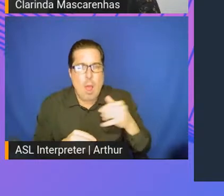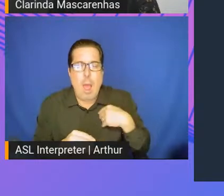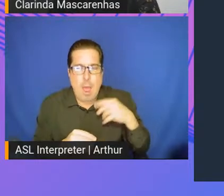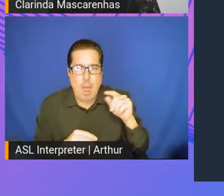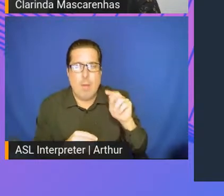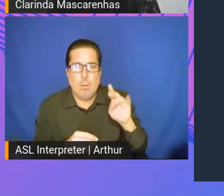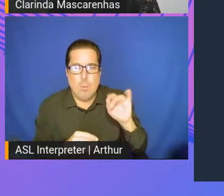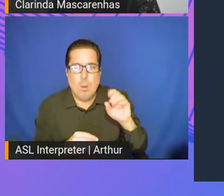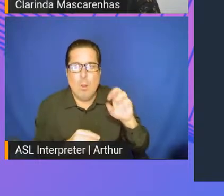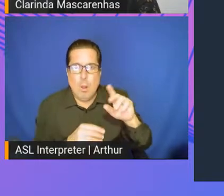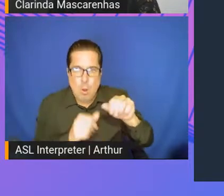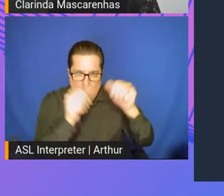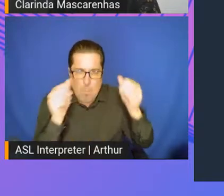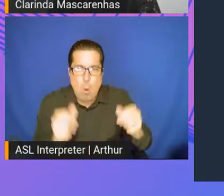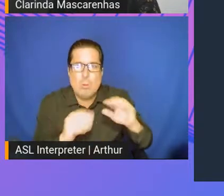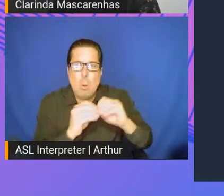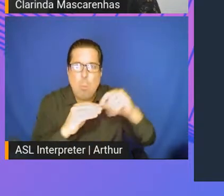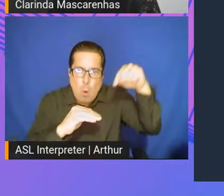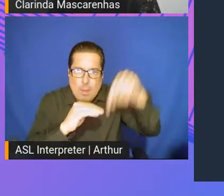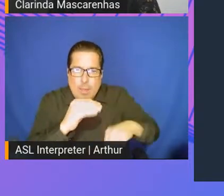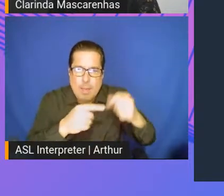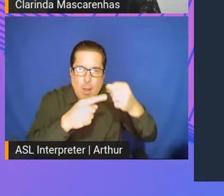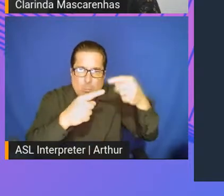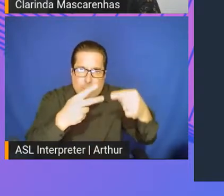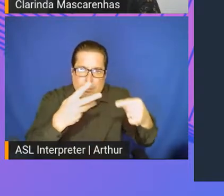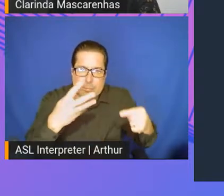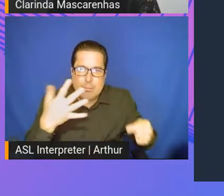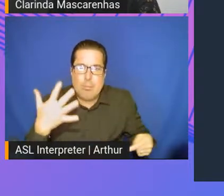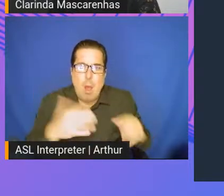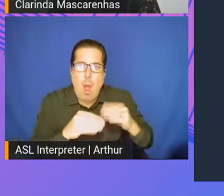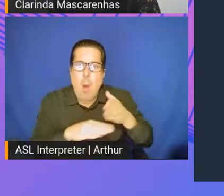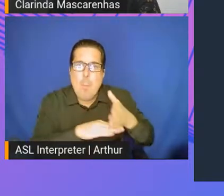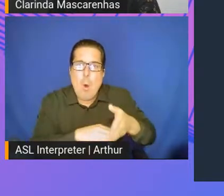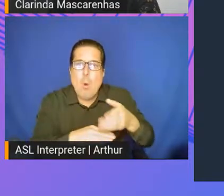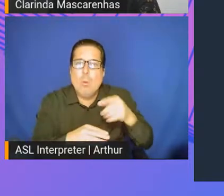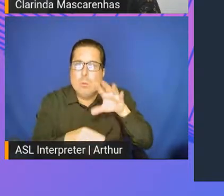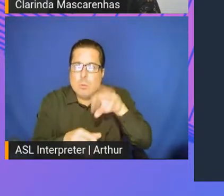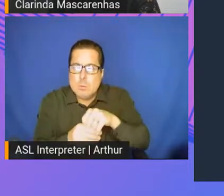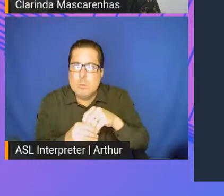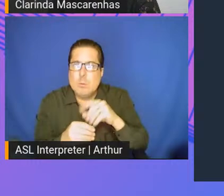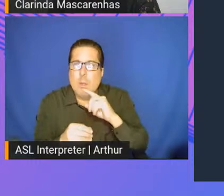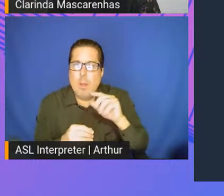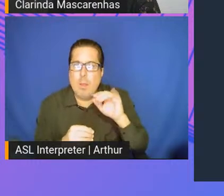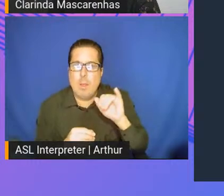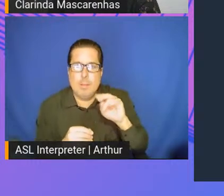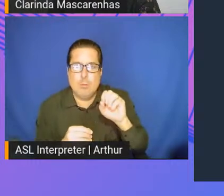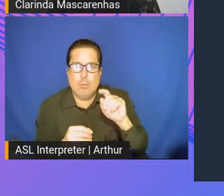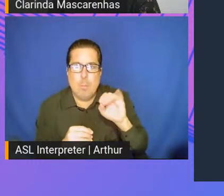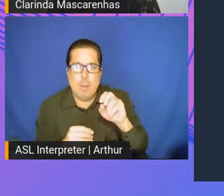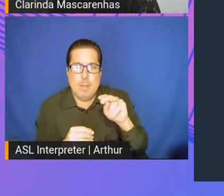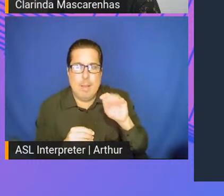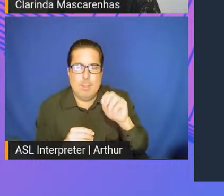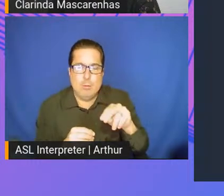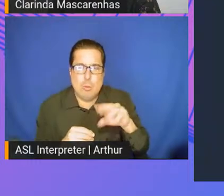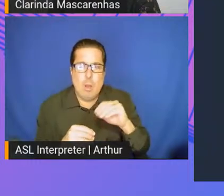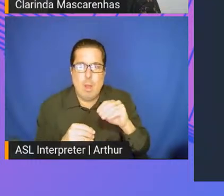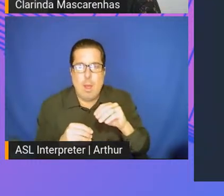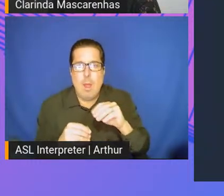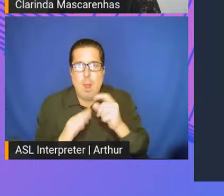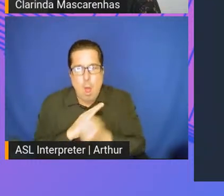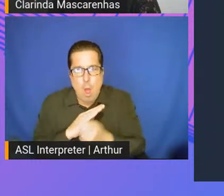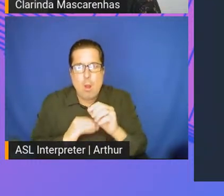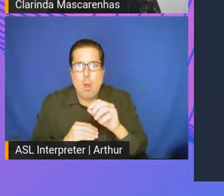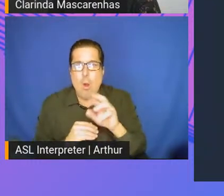for providing more details on both auto instrumentation and the manual instrumentation approaches, and sample example code